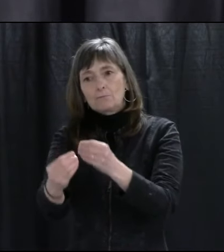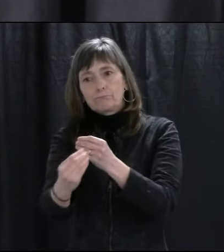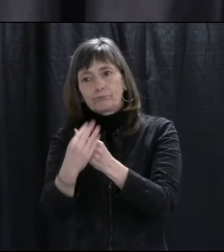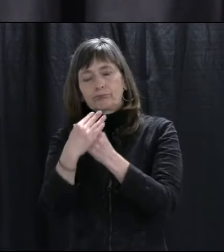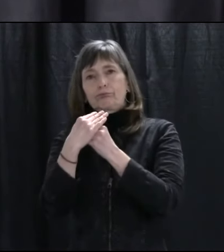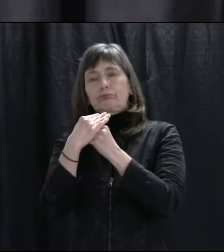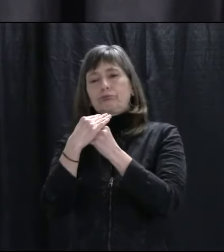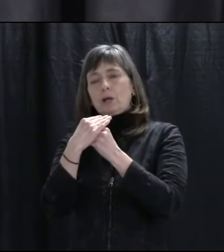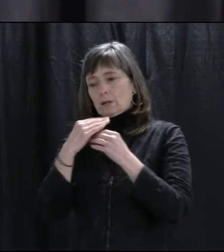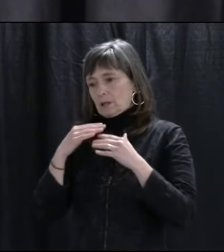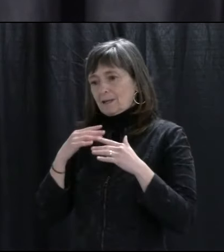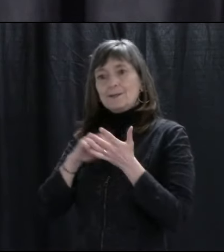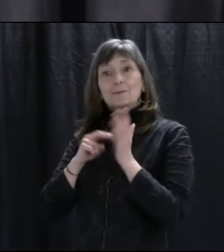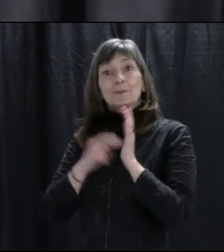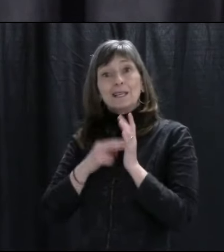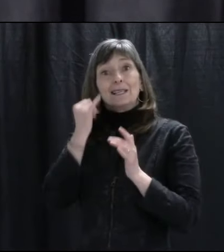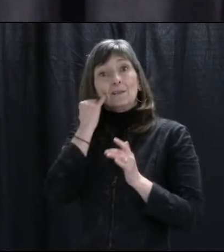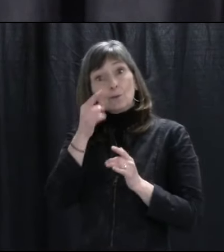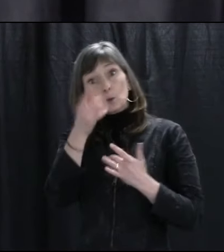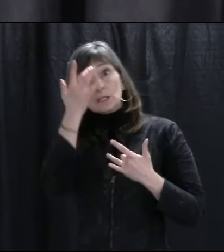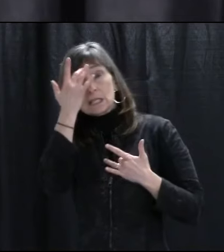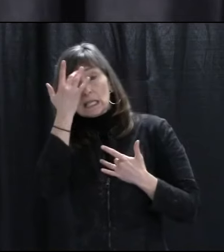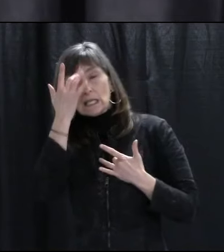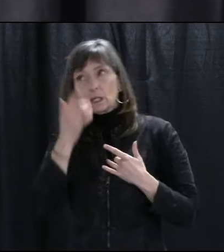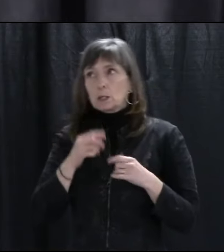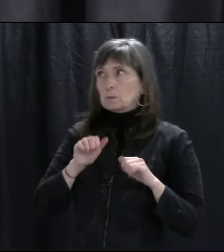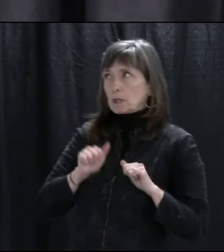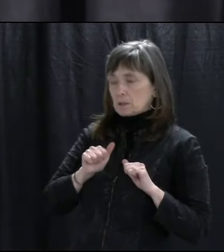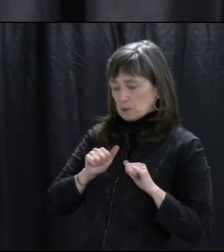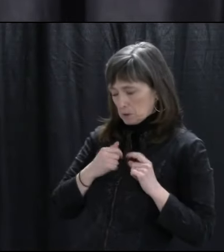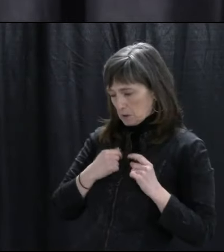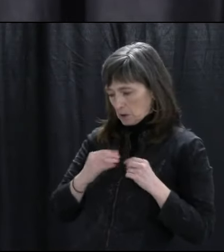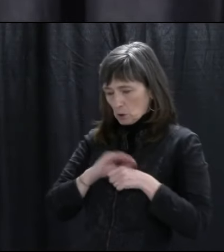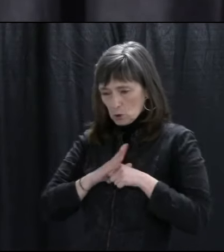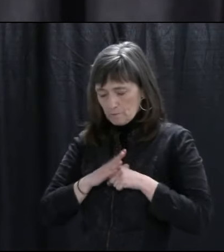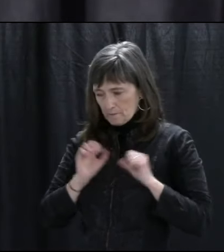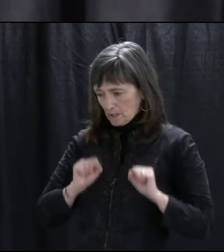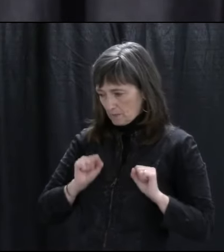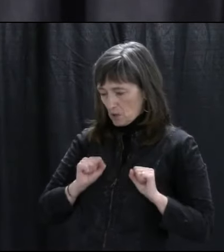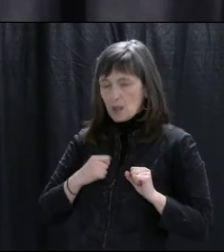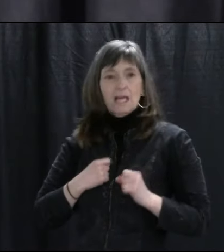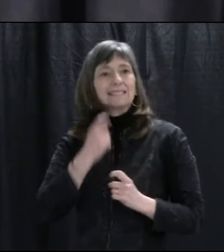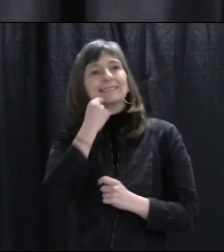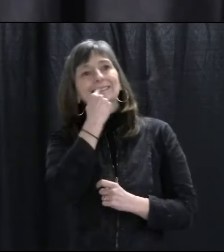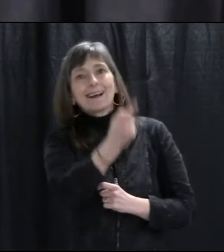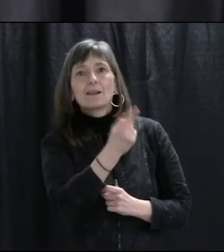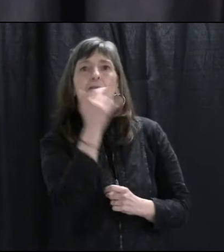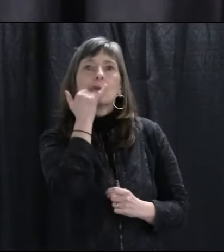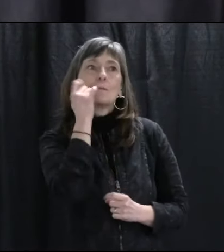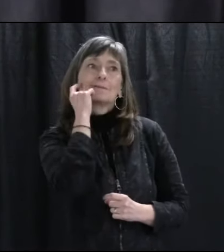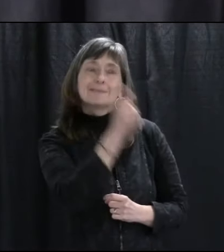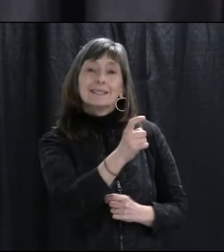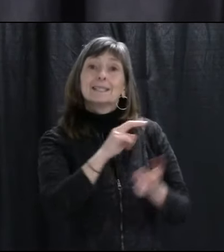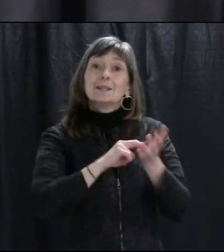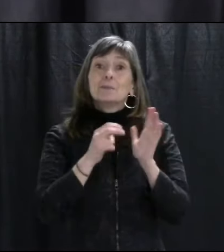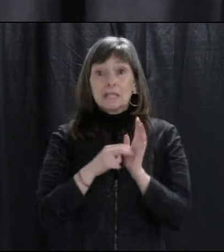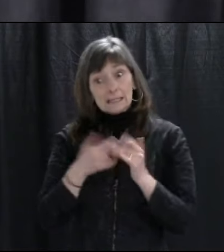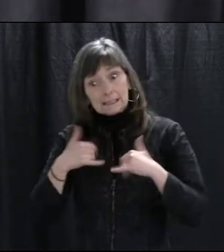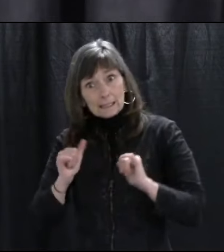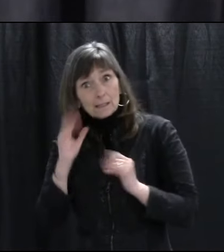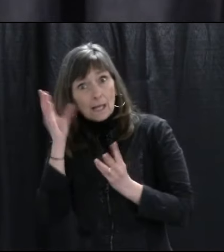the dispatcher at the time of your call whether or not you've been exposed. The crew will need to